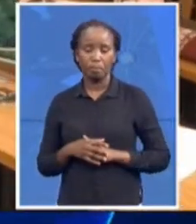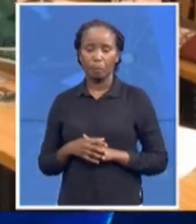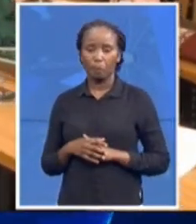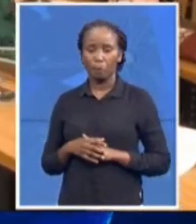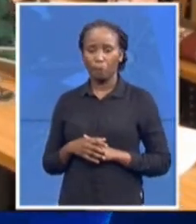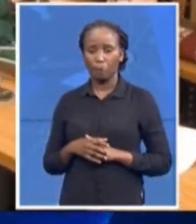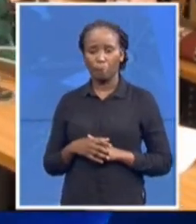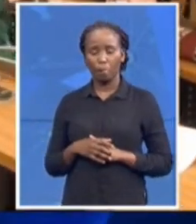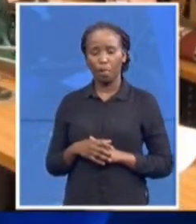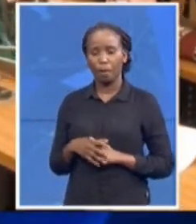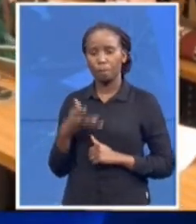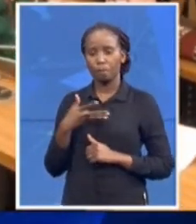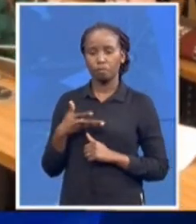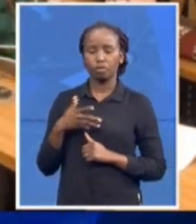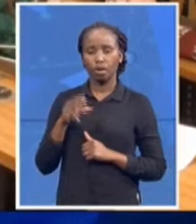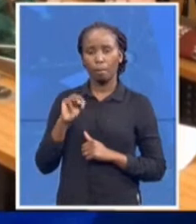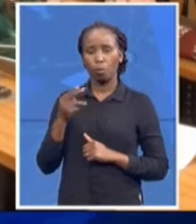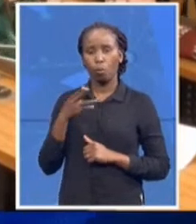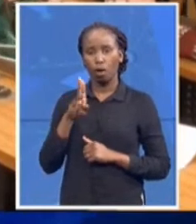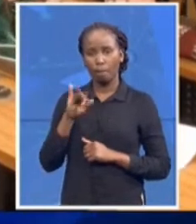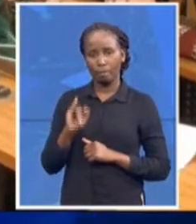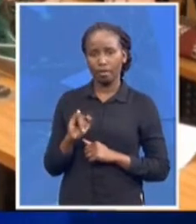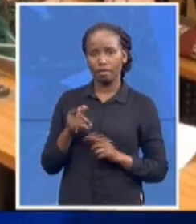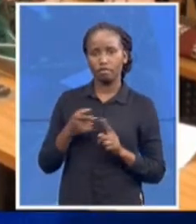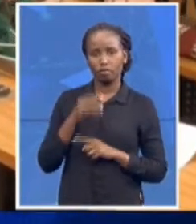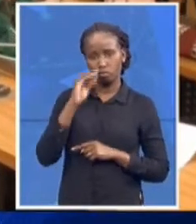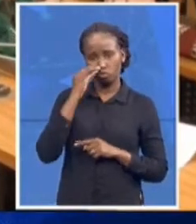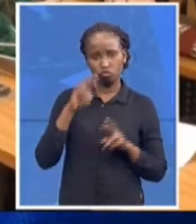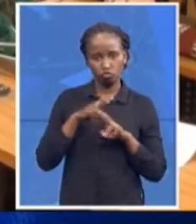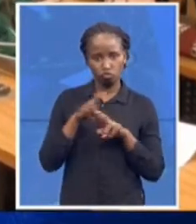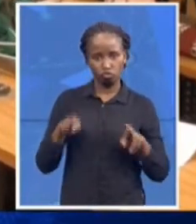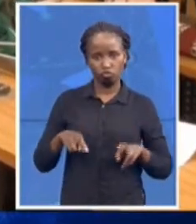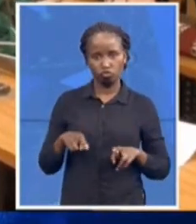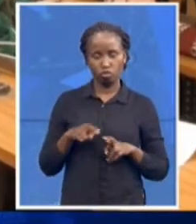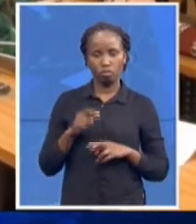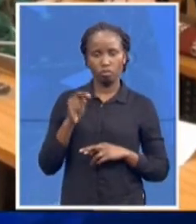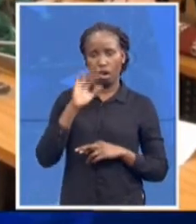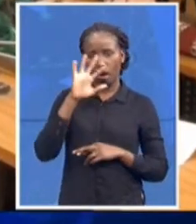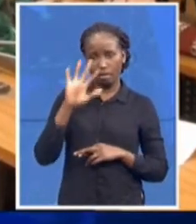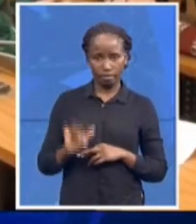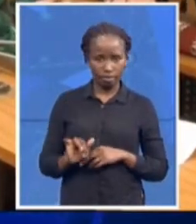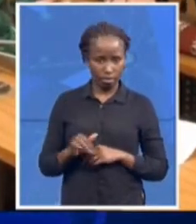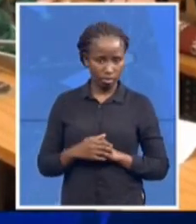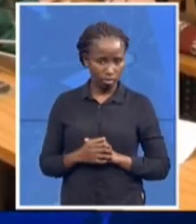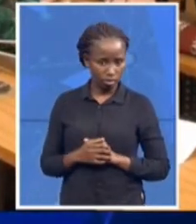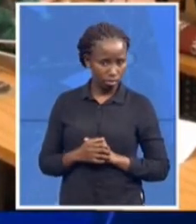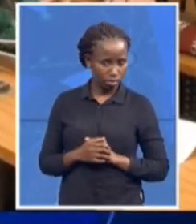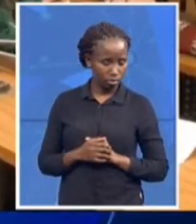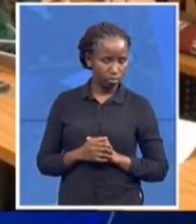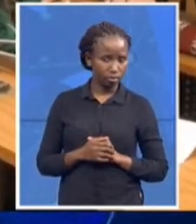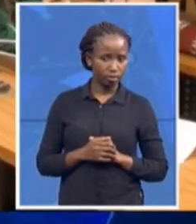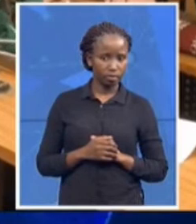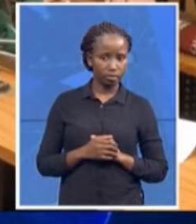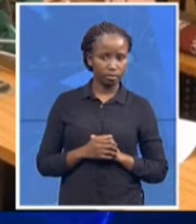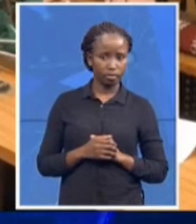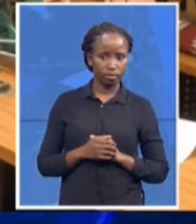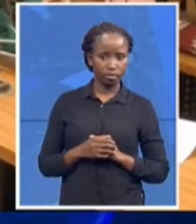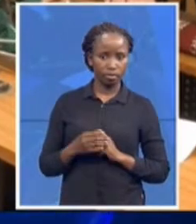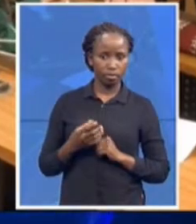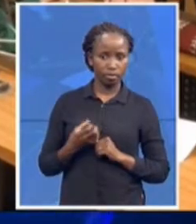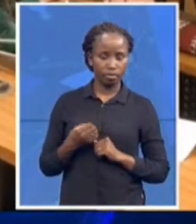just want a bit of clarity. So these are former council members. They are not still part of the NAC council. They are former council